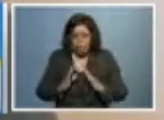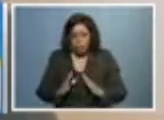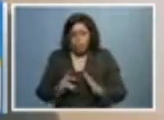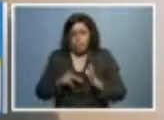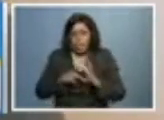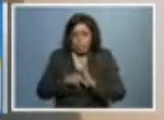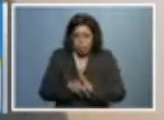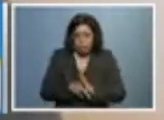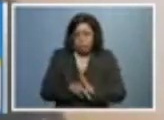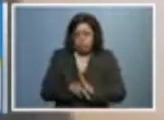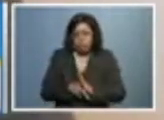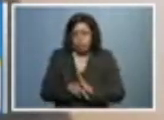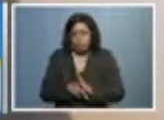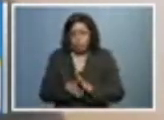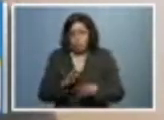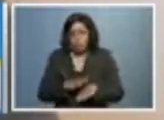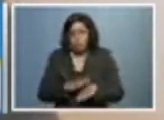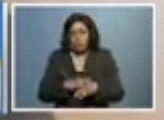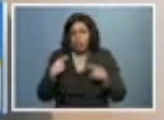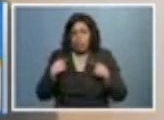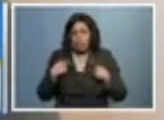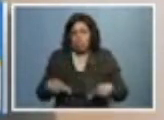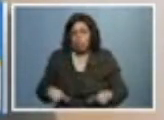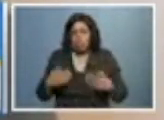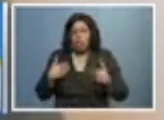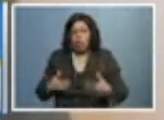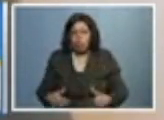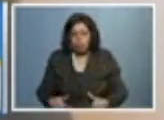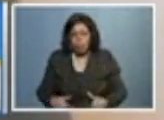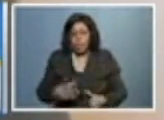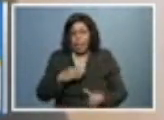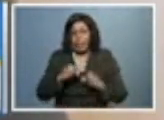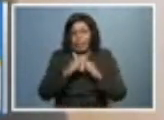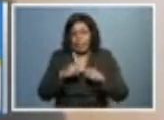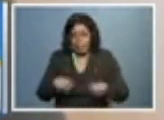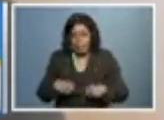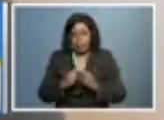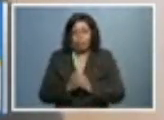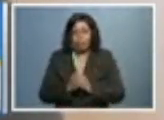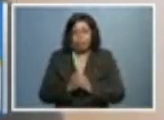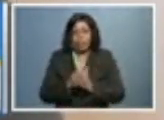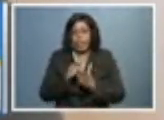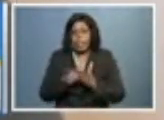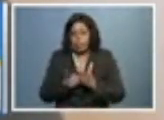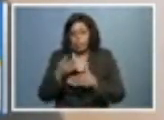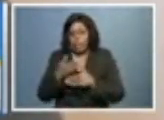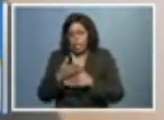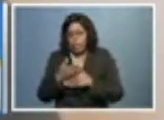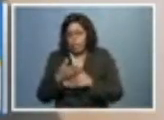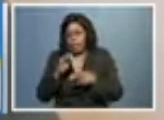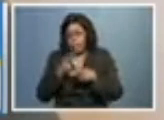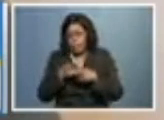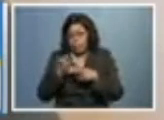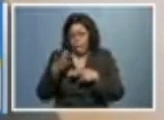wreaks havoc on the human body and the system. This convention was named after an area